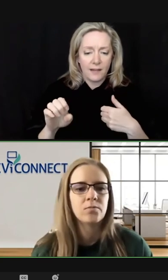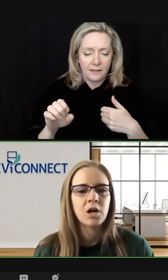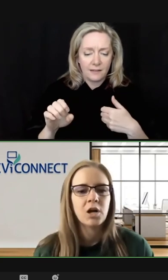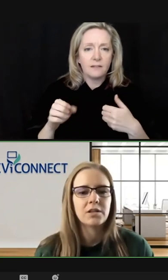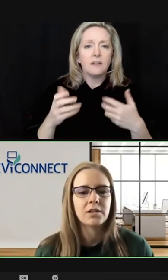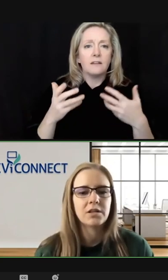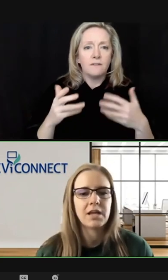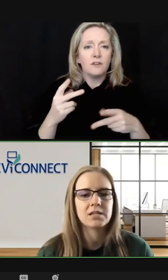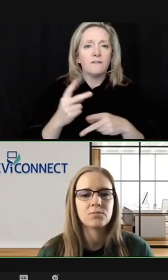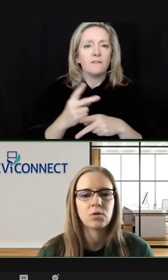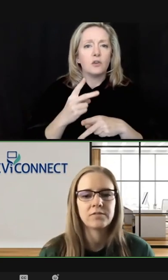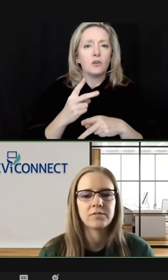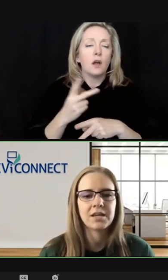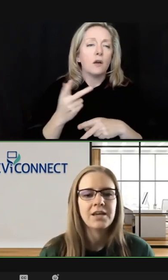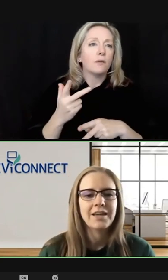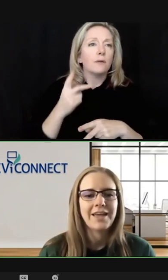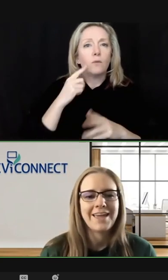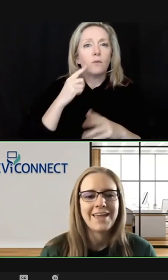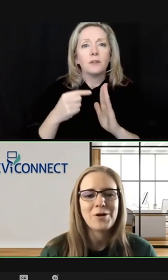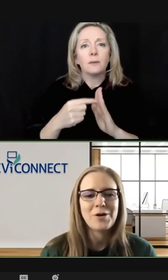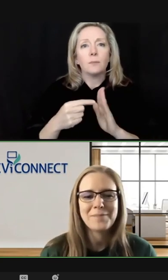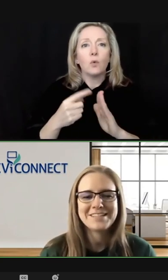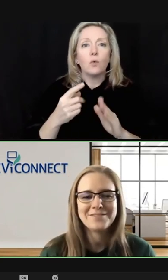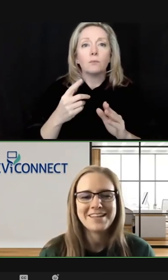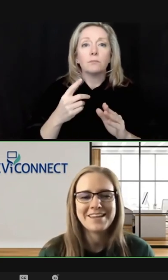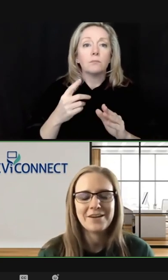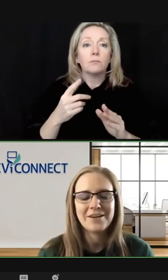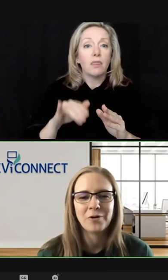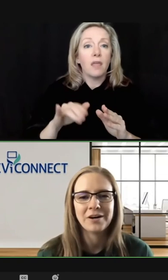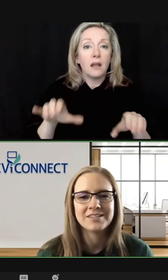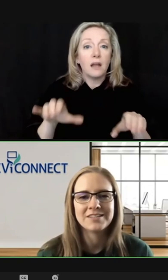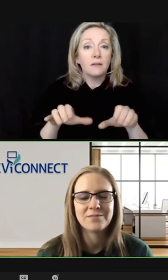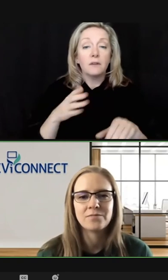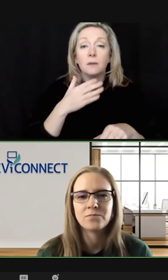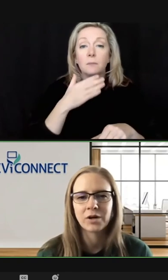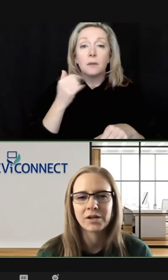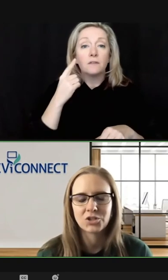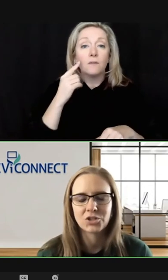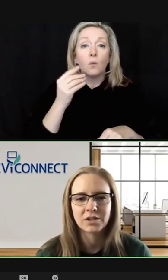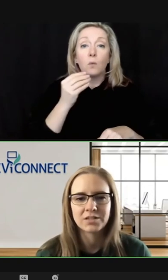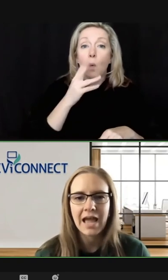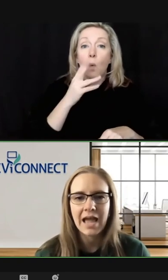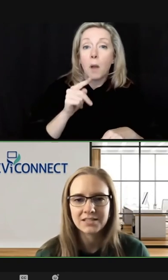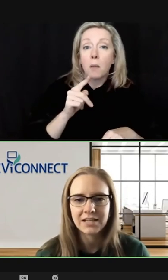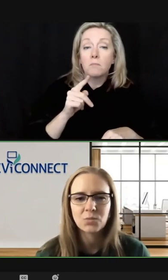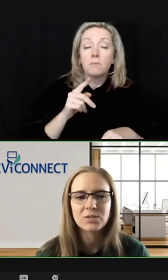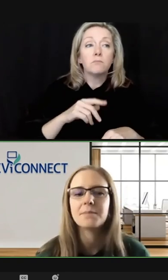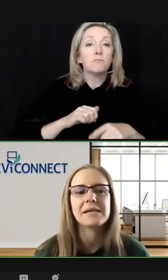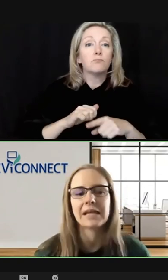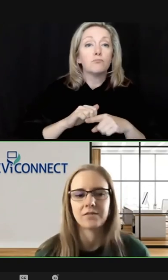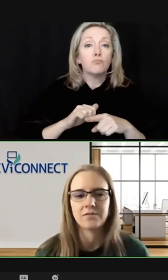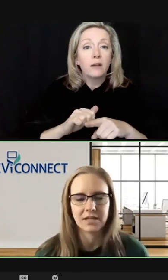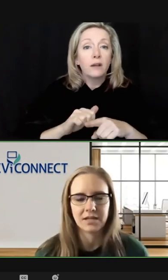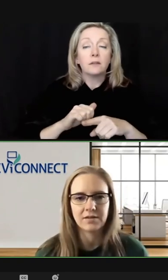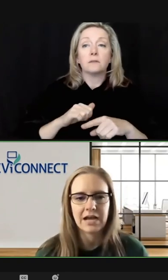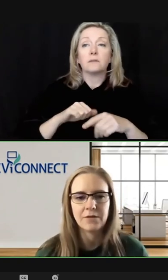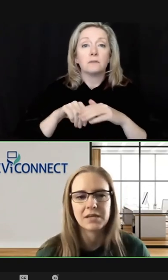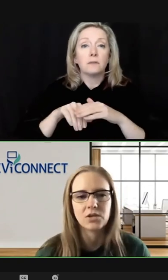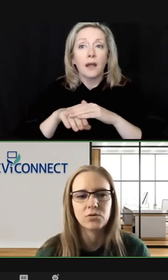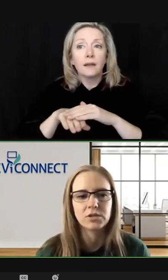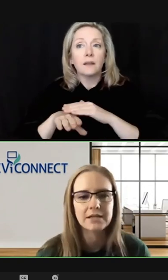student? So are we looking at it as more of like a warm-up activity, or is it more geared towards access? What's the meaning of